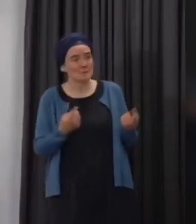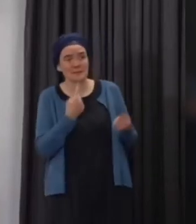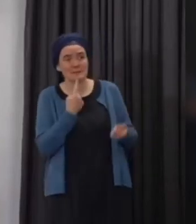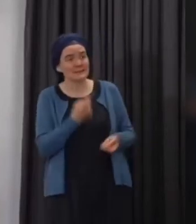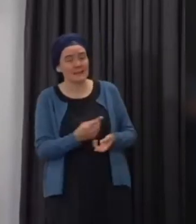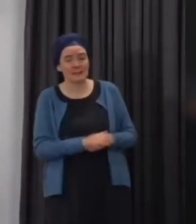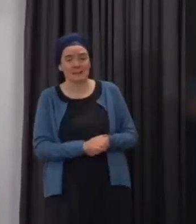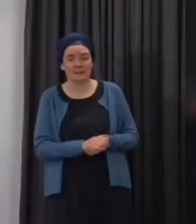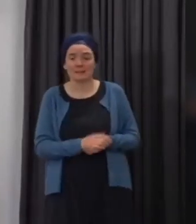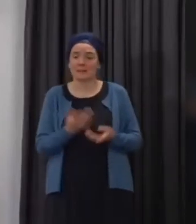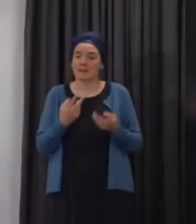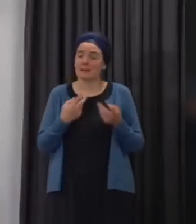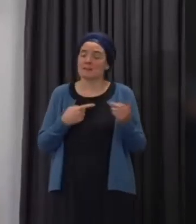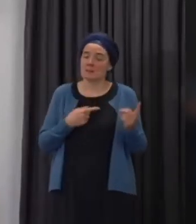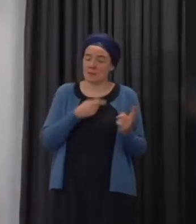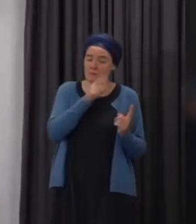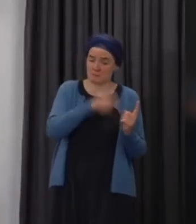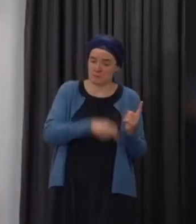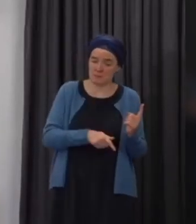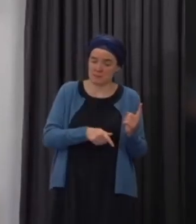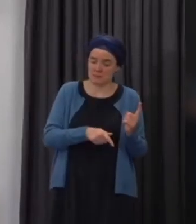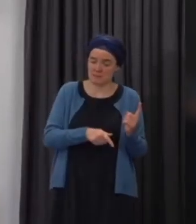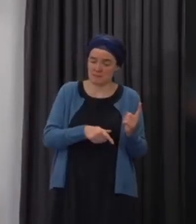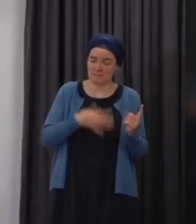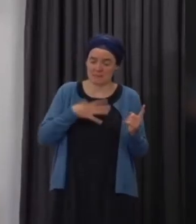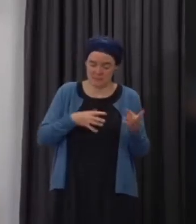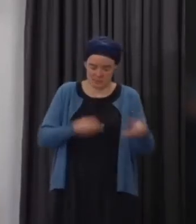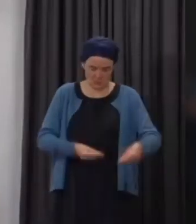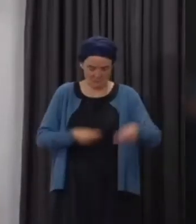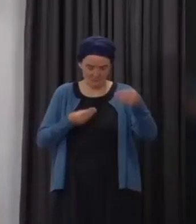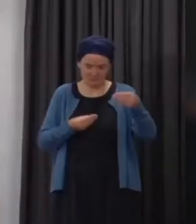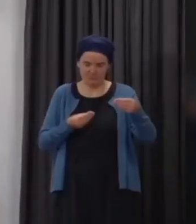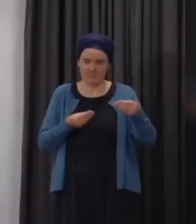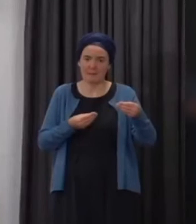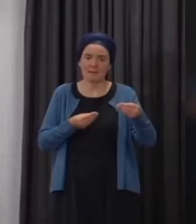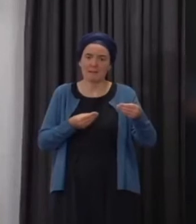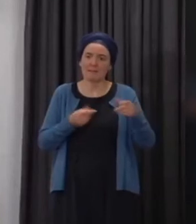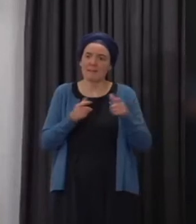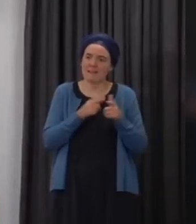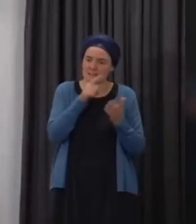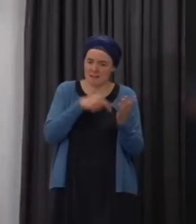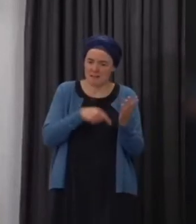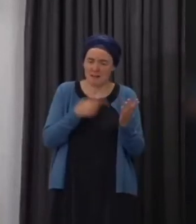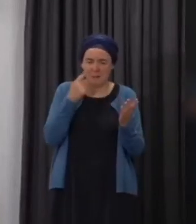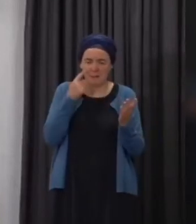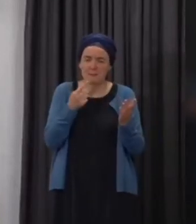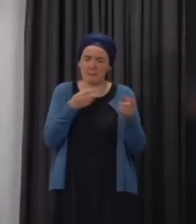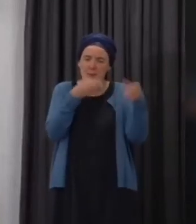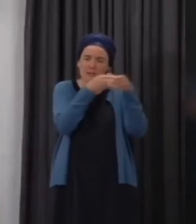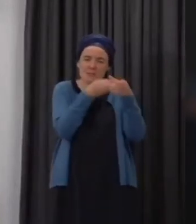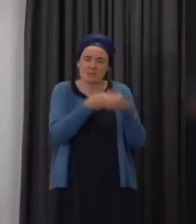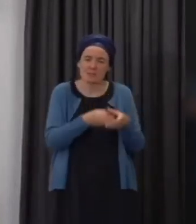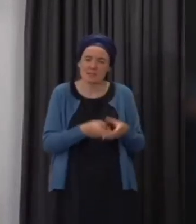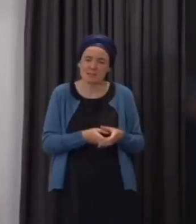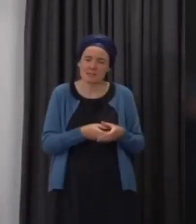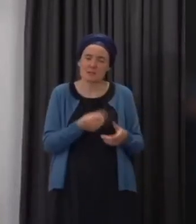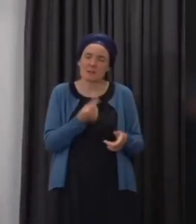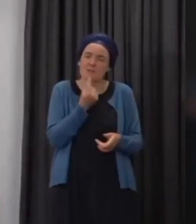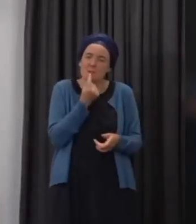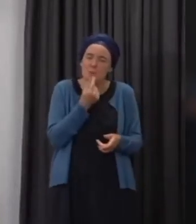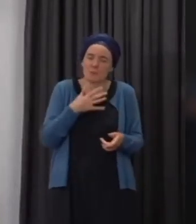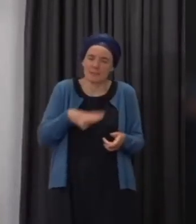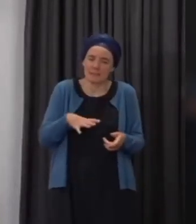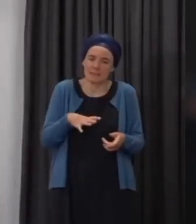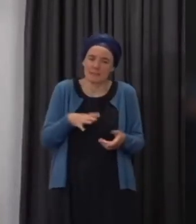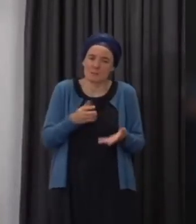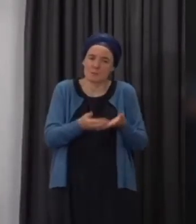letter incorrectly, they'll need to look at the letter, to look at the categories of people who need to shield, to understand their own circumstances, and to discuss